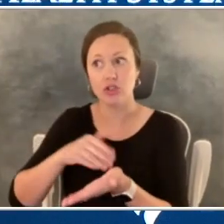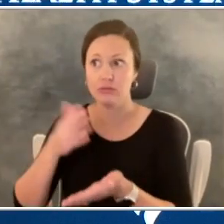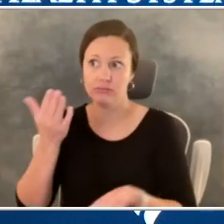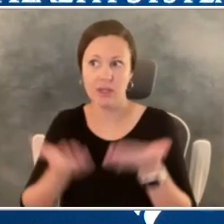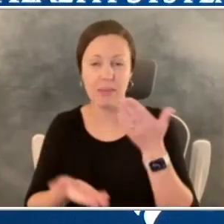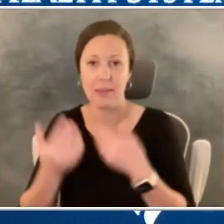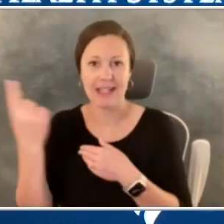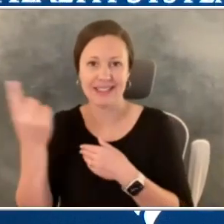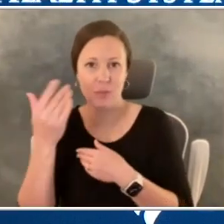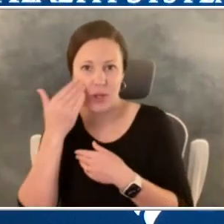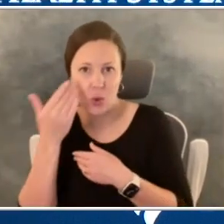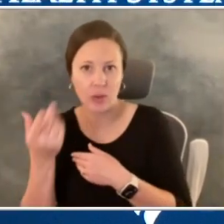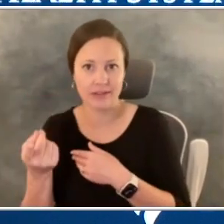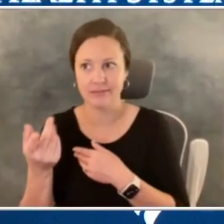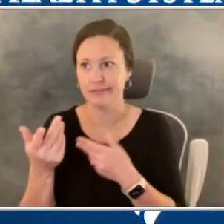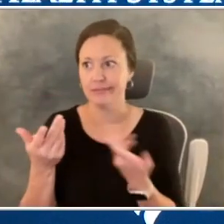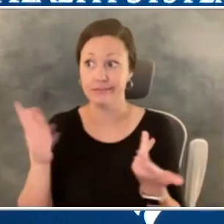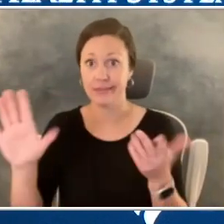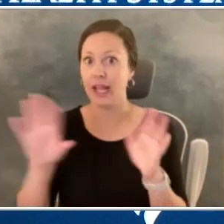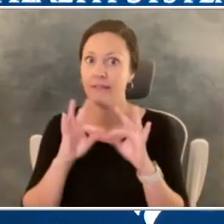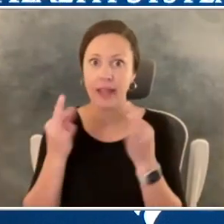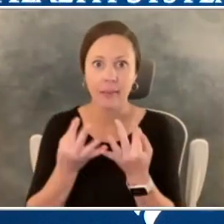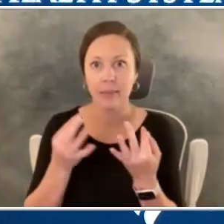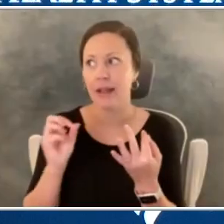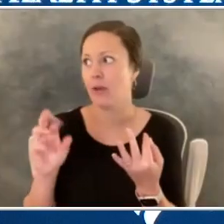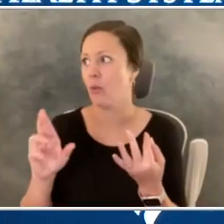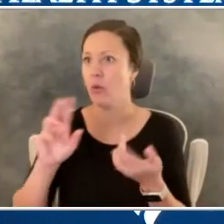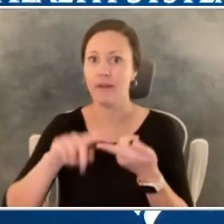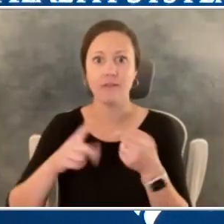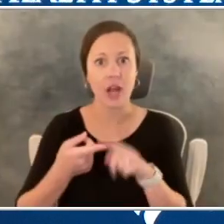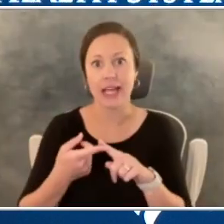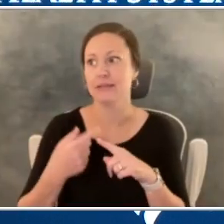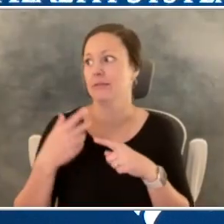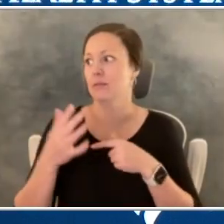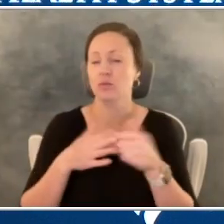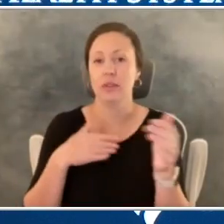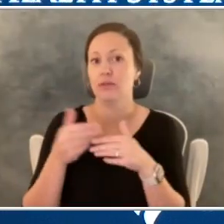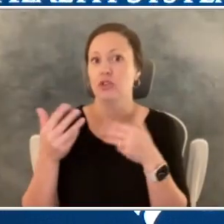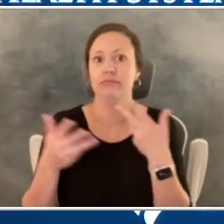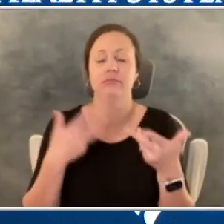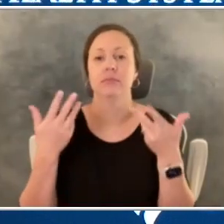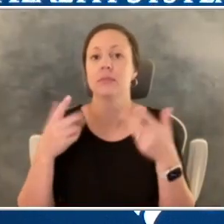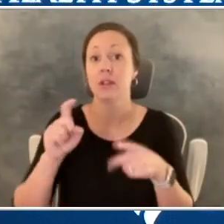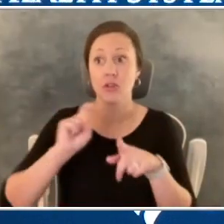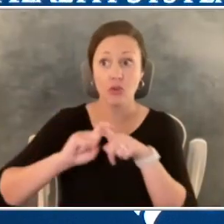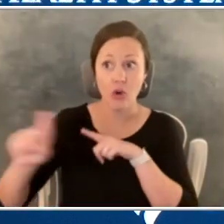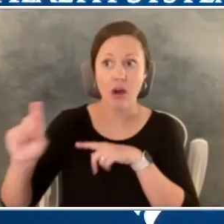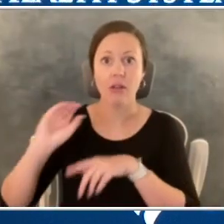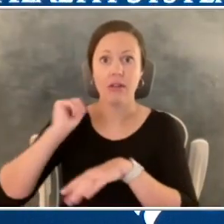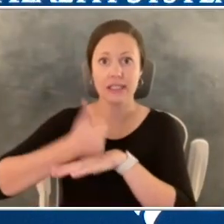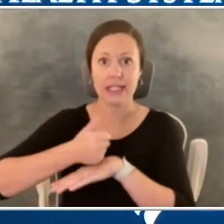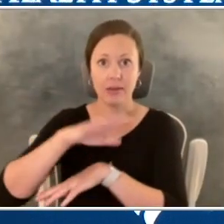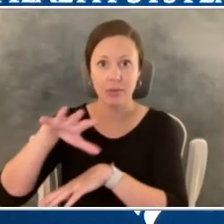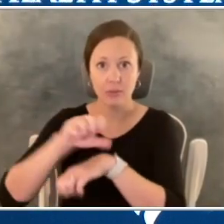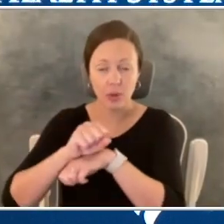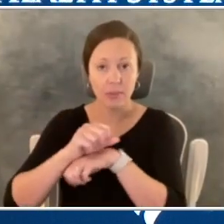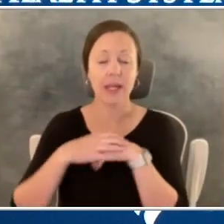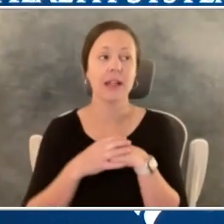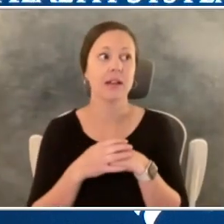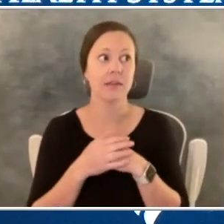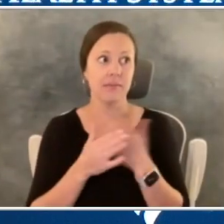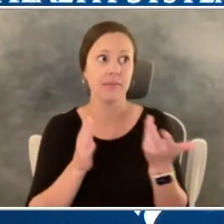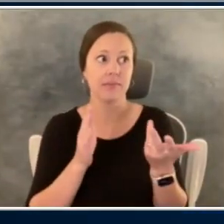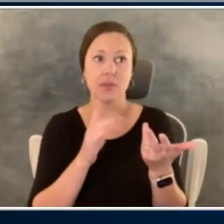the family or have friends that get in. You know, call, make the appointment. It will be time well